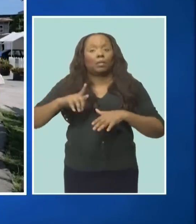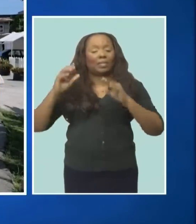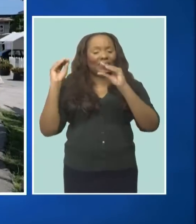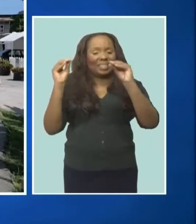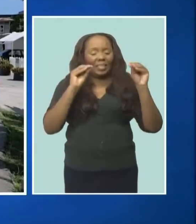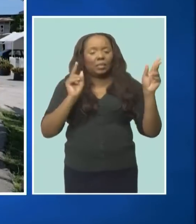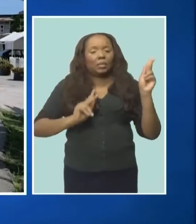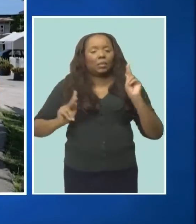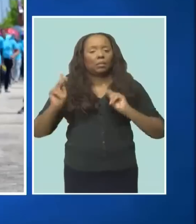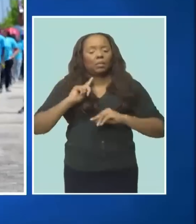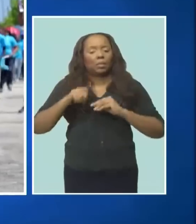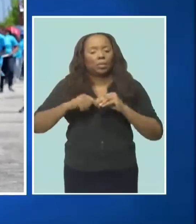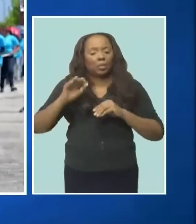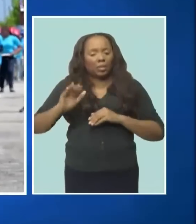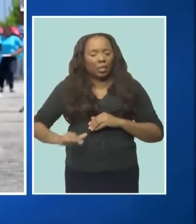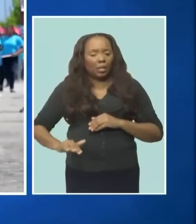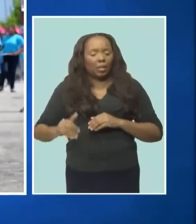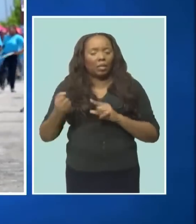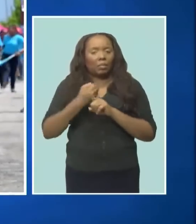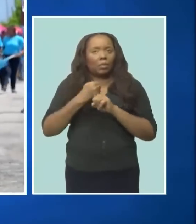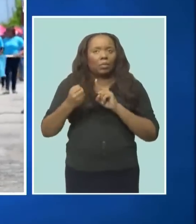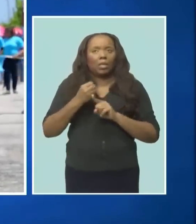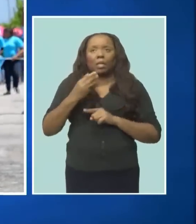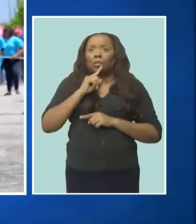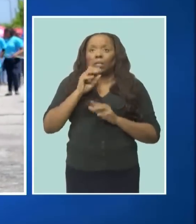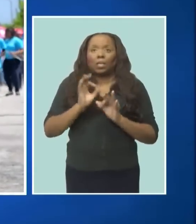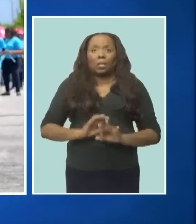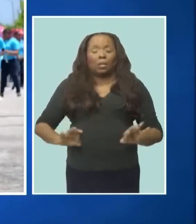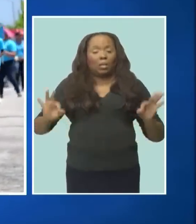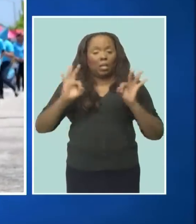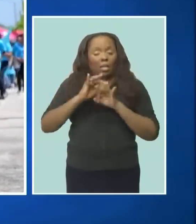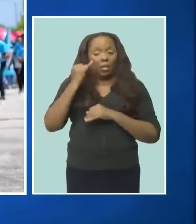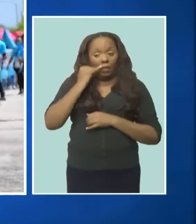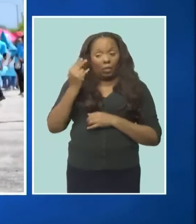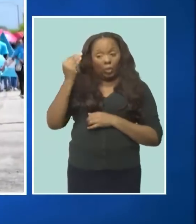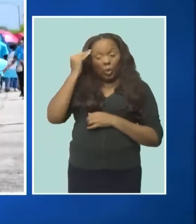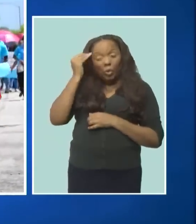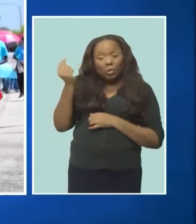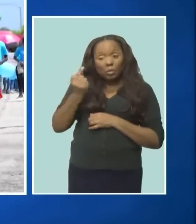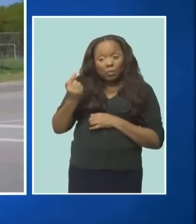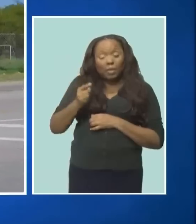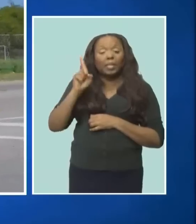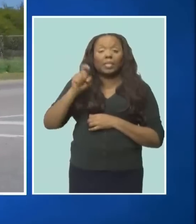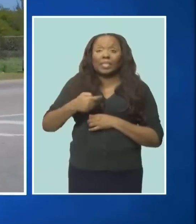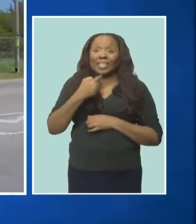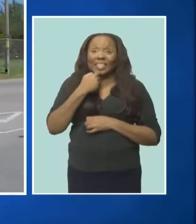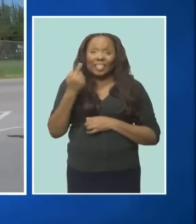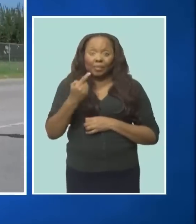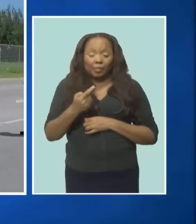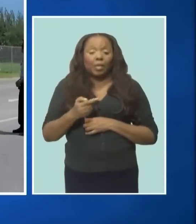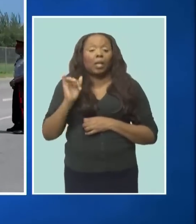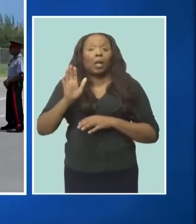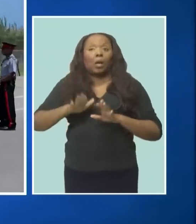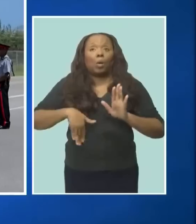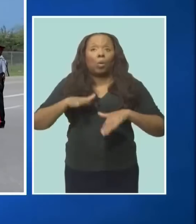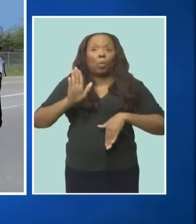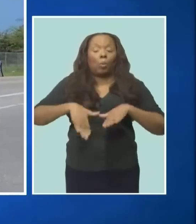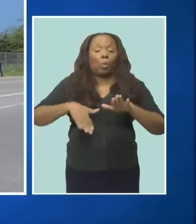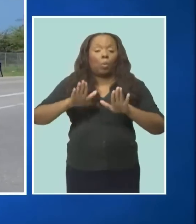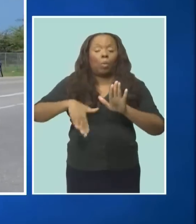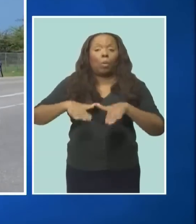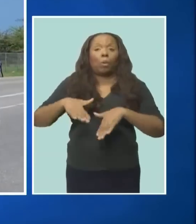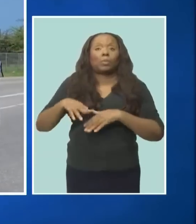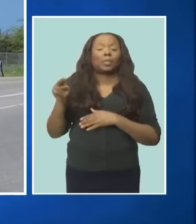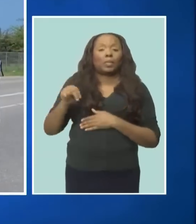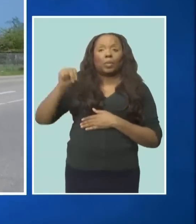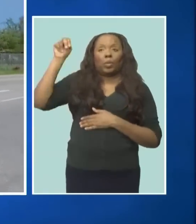abuse and to highlight the importance of reporting child abuse cases. The walk was held in the north of the island this